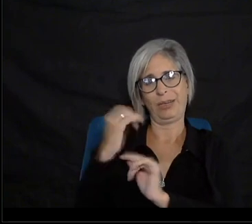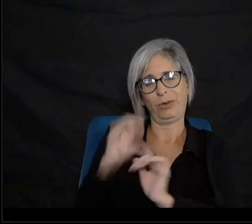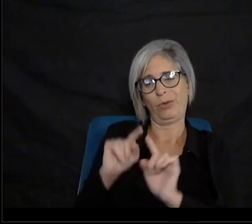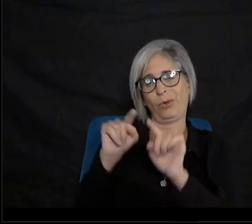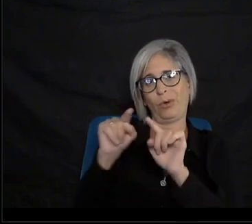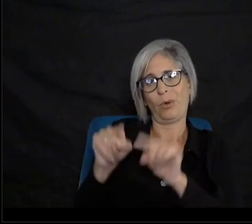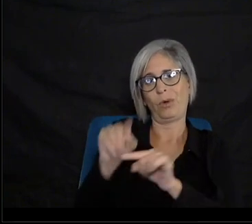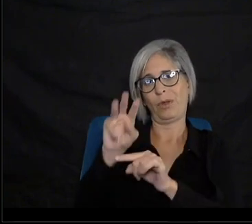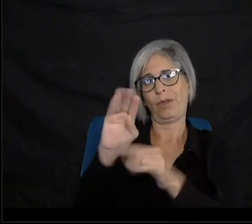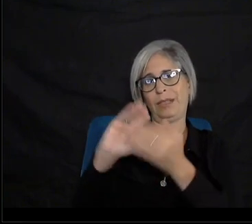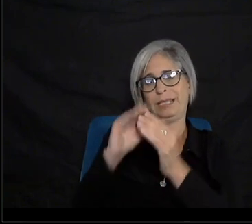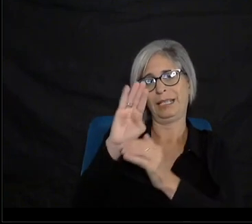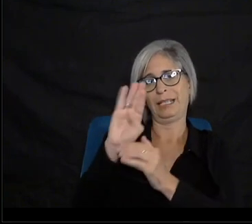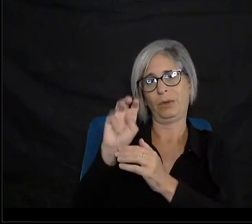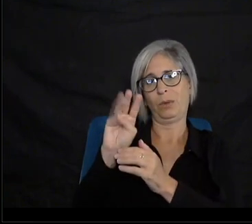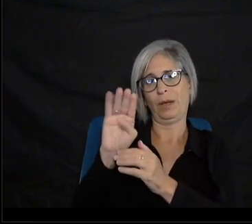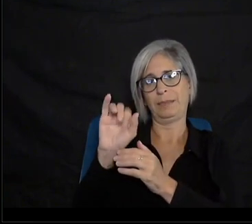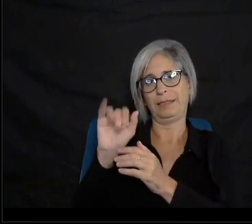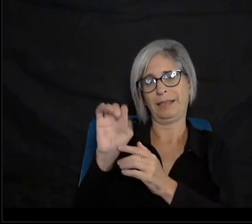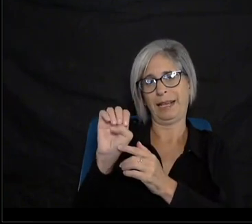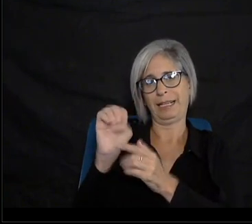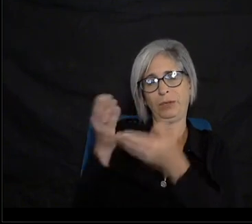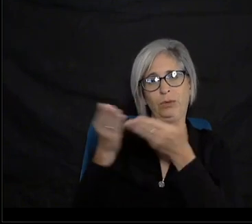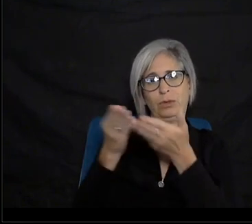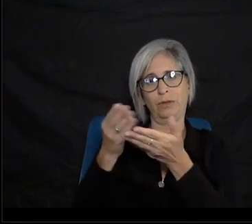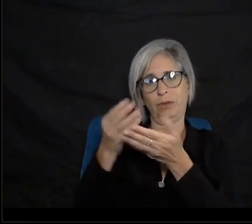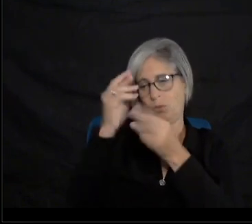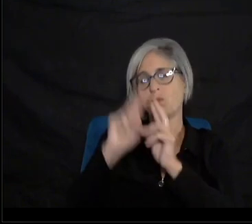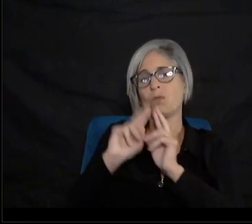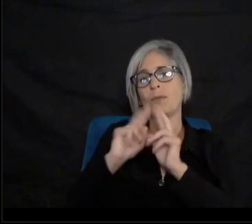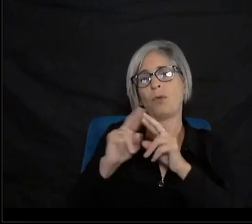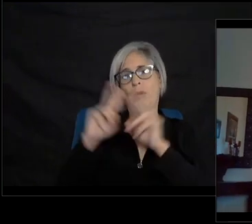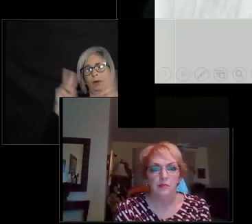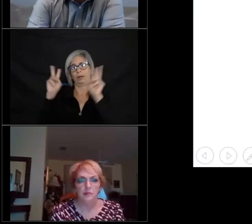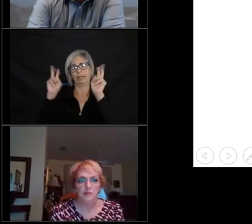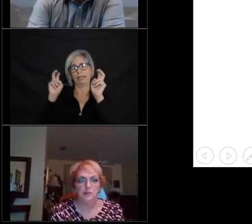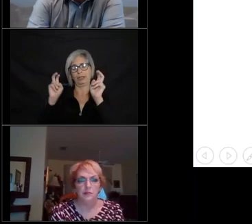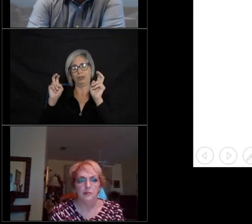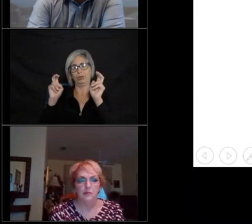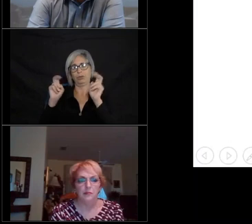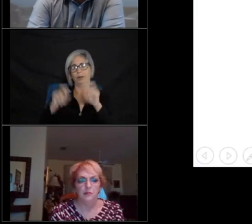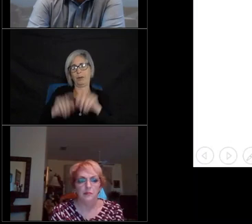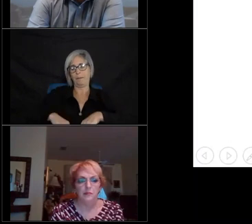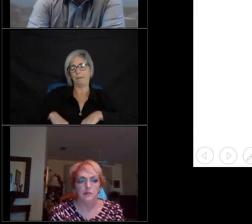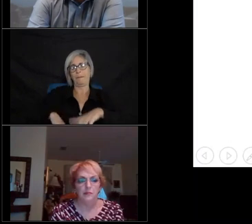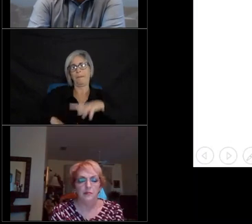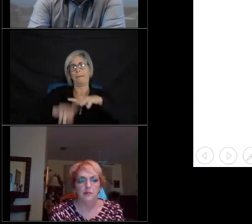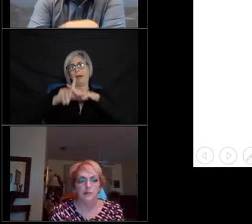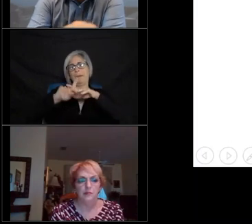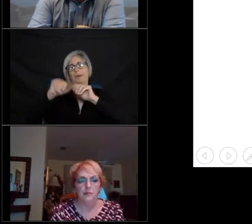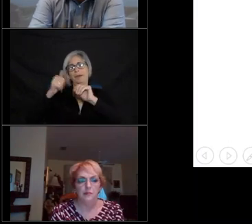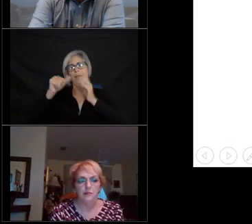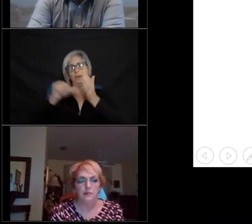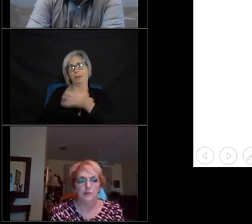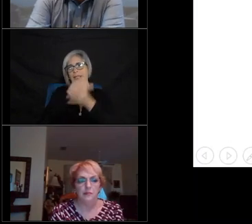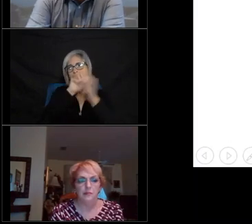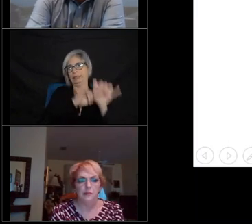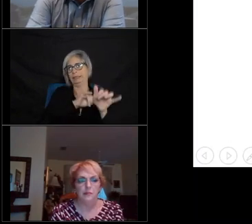city's website and go under services, you can go to report an issue, and it'll bring up a similar page where you can just go ahead and add. Thank you,